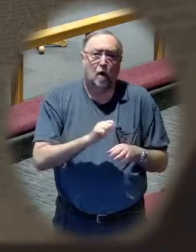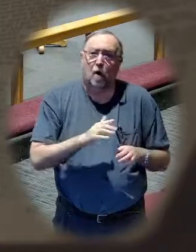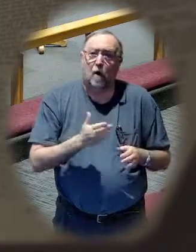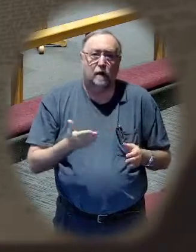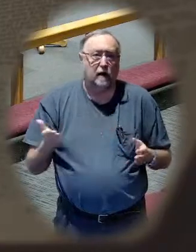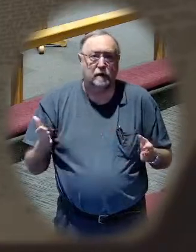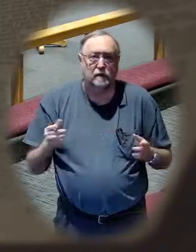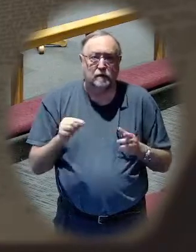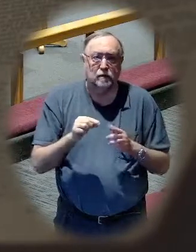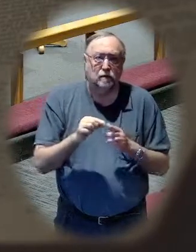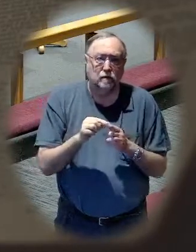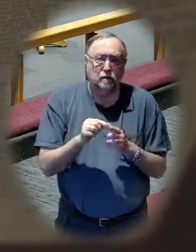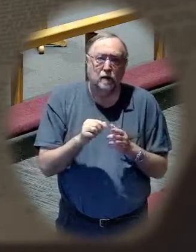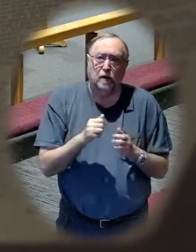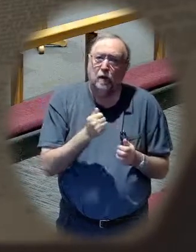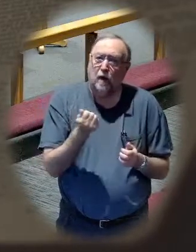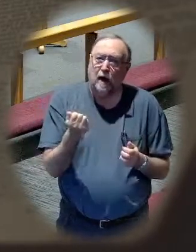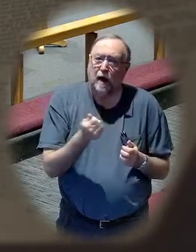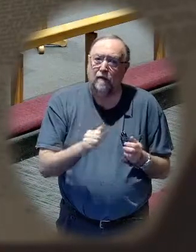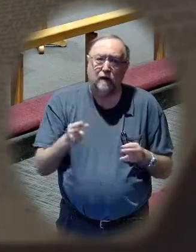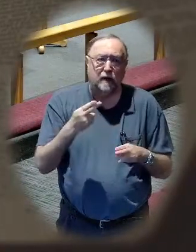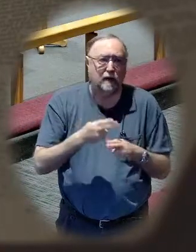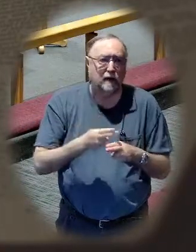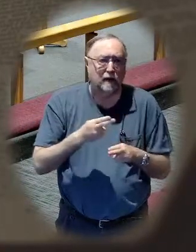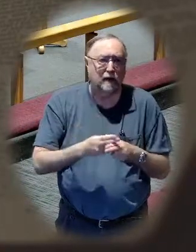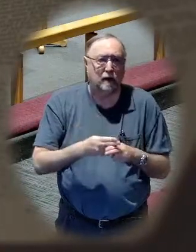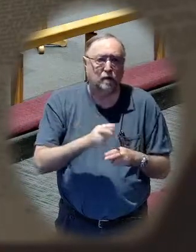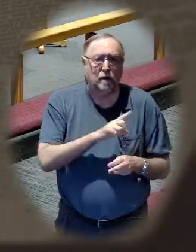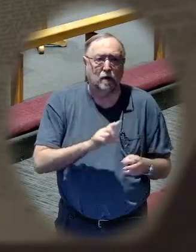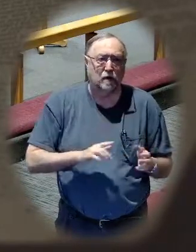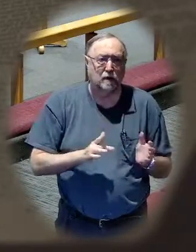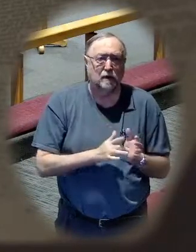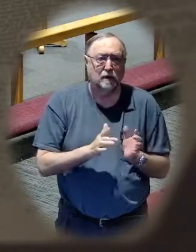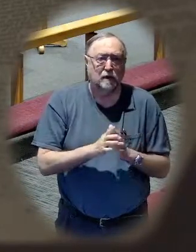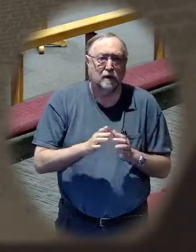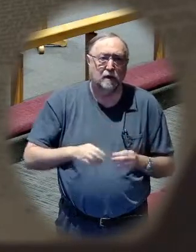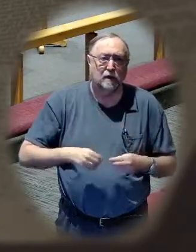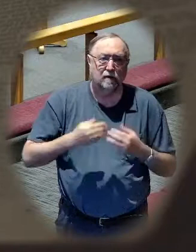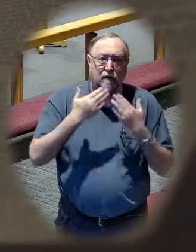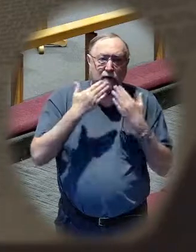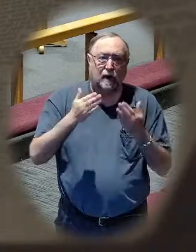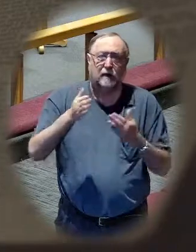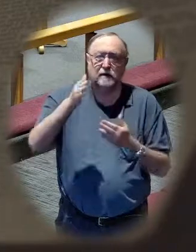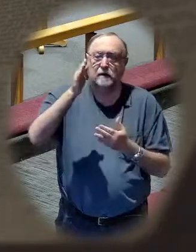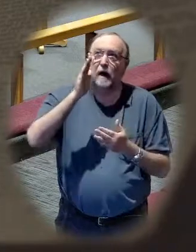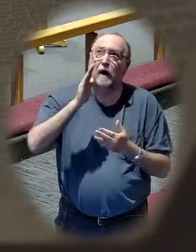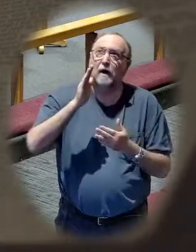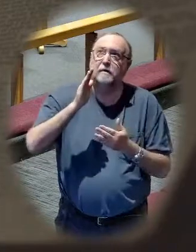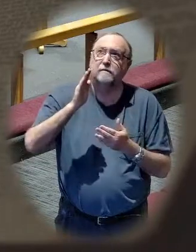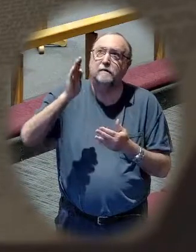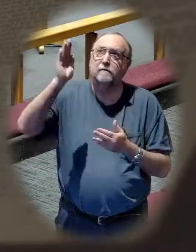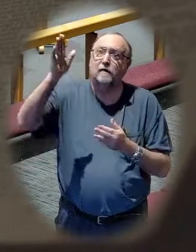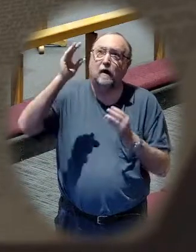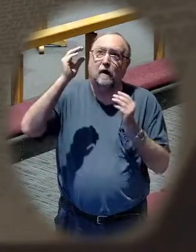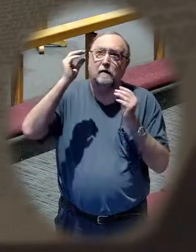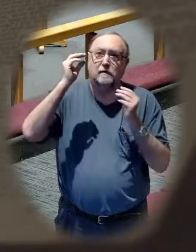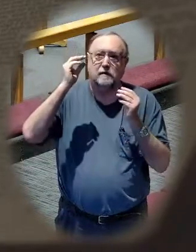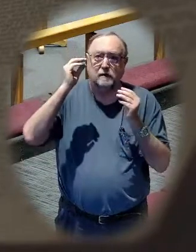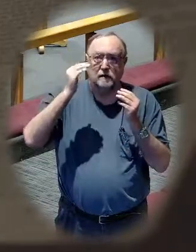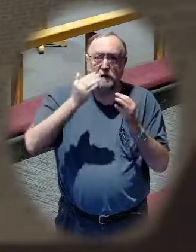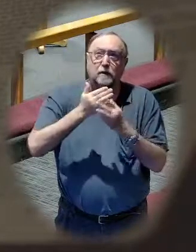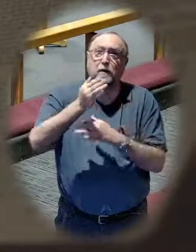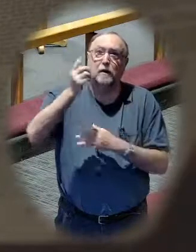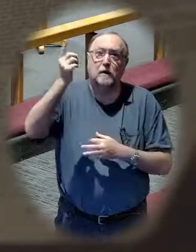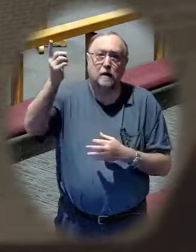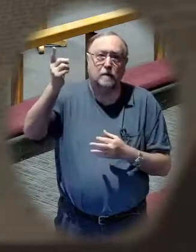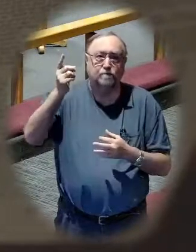or deed, do everything in the name of the Lord Jesus, giving thanks to God the Father through him." This is